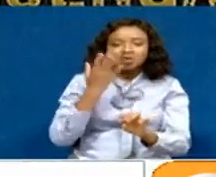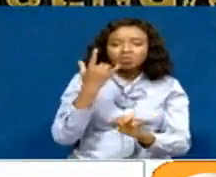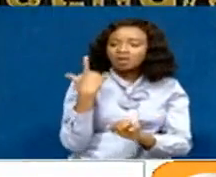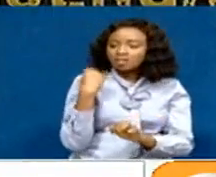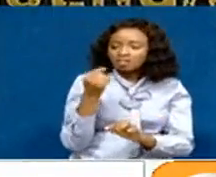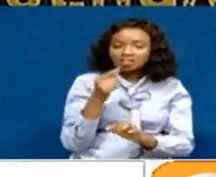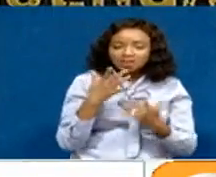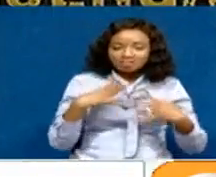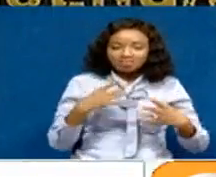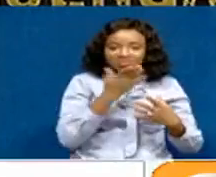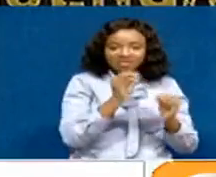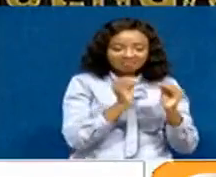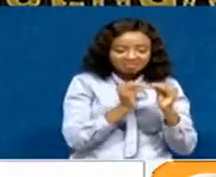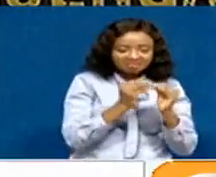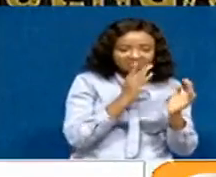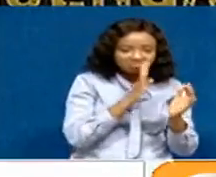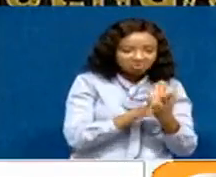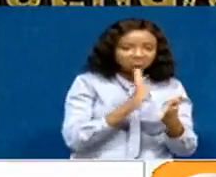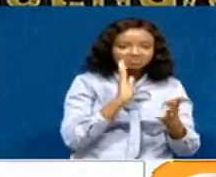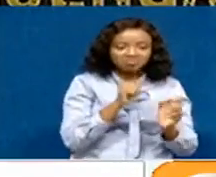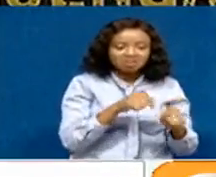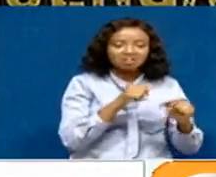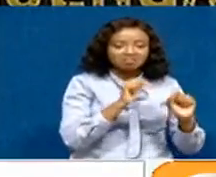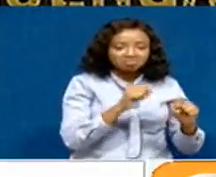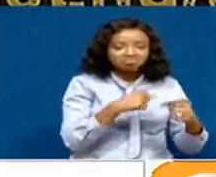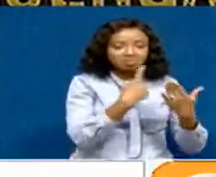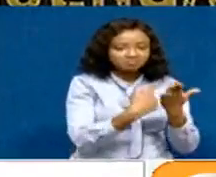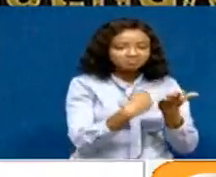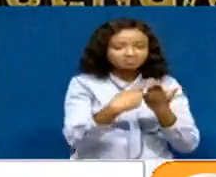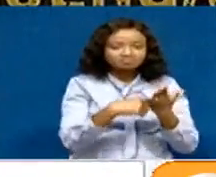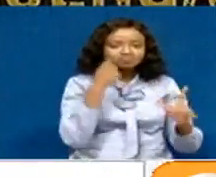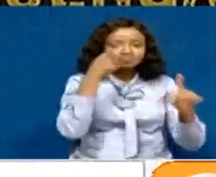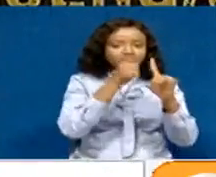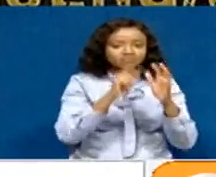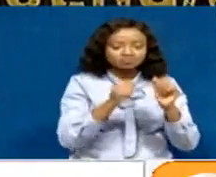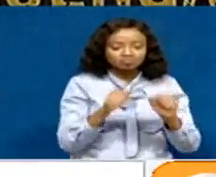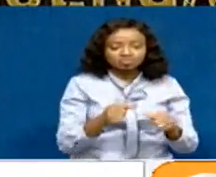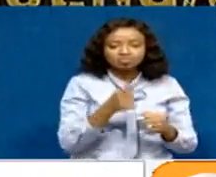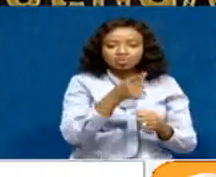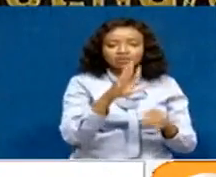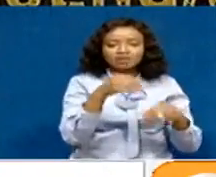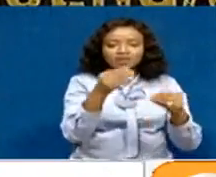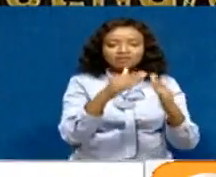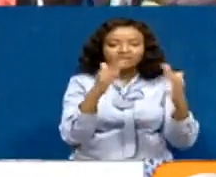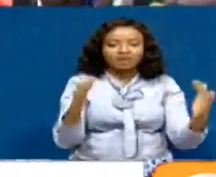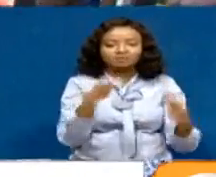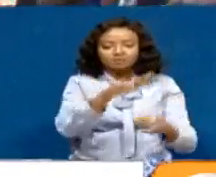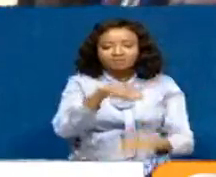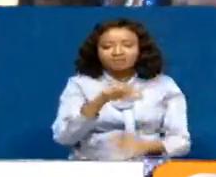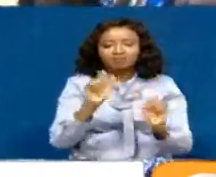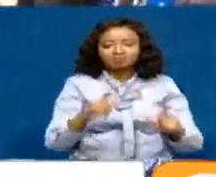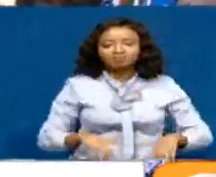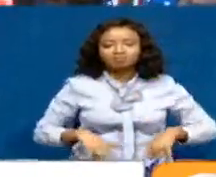promised to hold talks with President Uhuru Kenyatta over the matter in order to have them resettled.